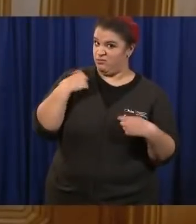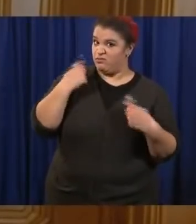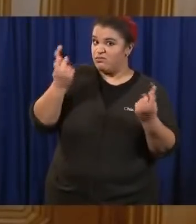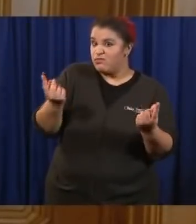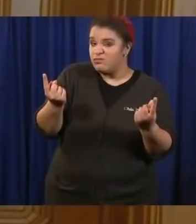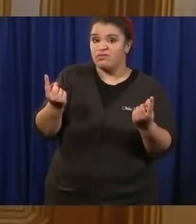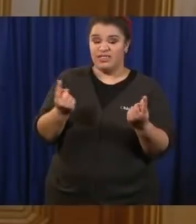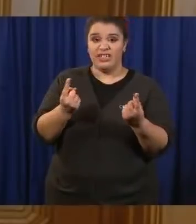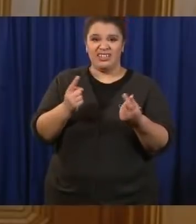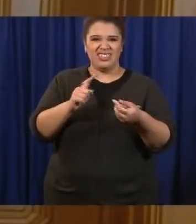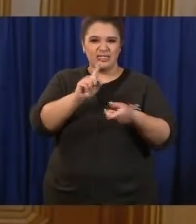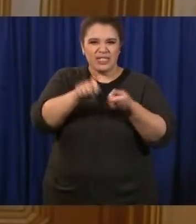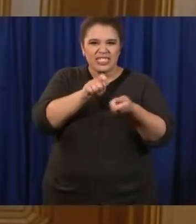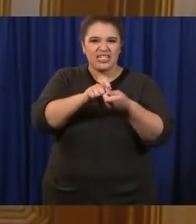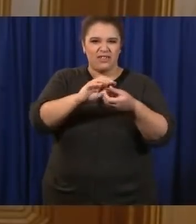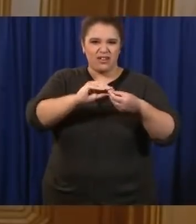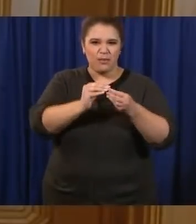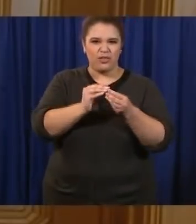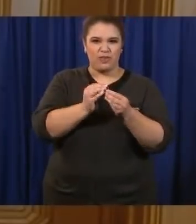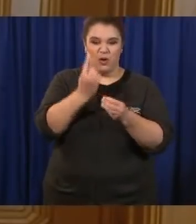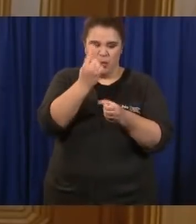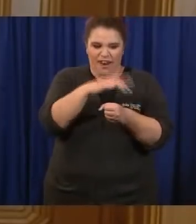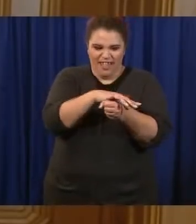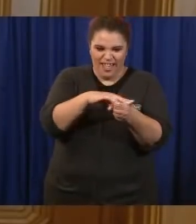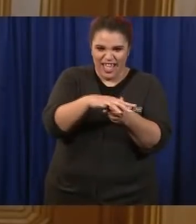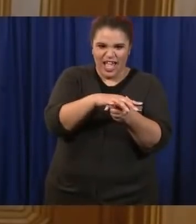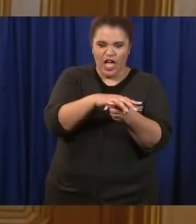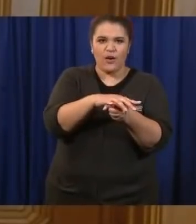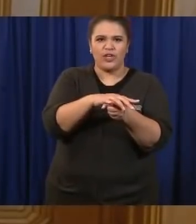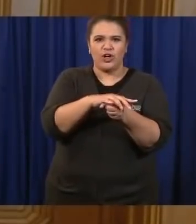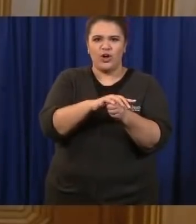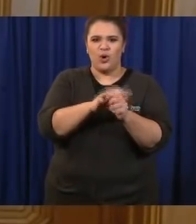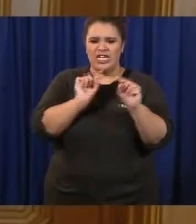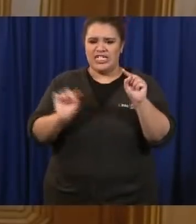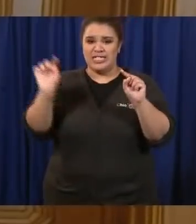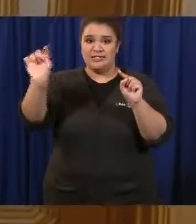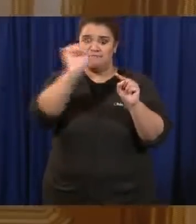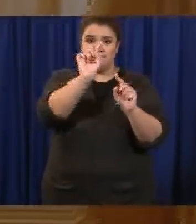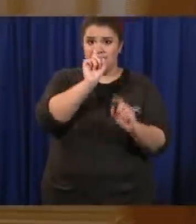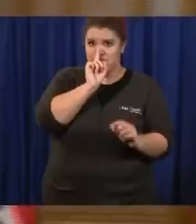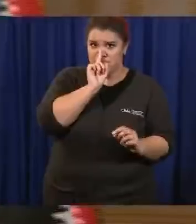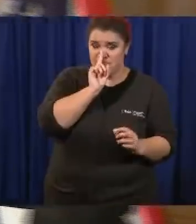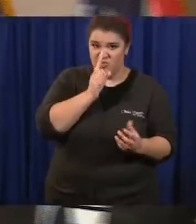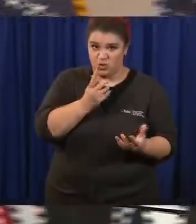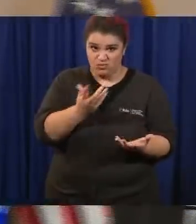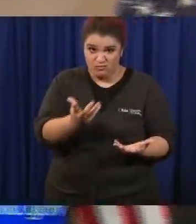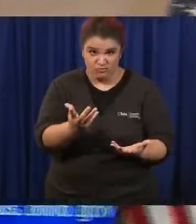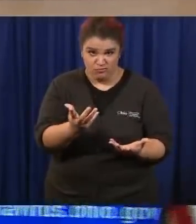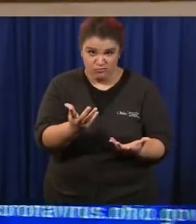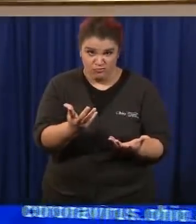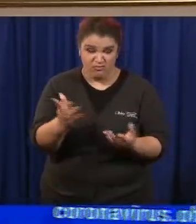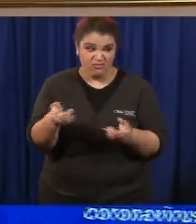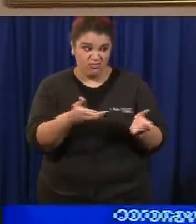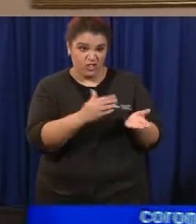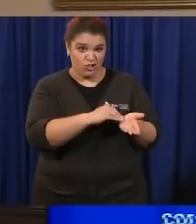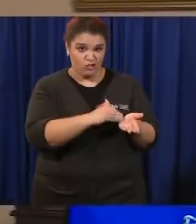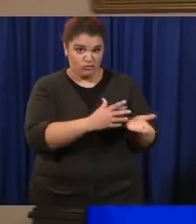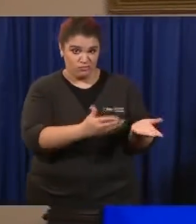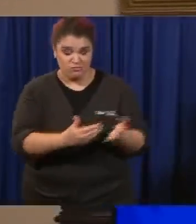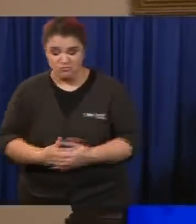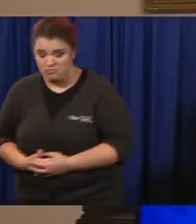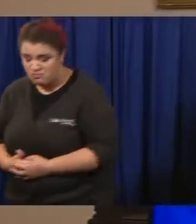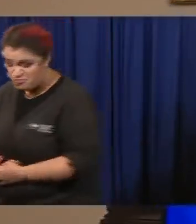about those individuals? I'm going to ask Dr. Acton if she knows. I don't know the answer. Thanks.